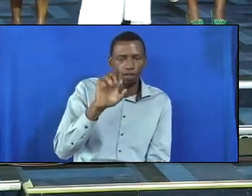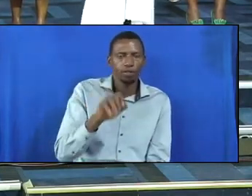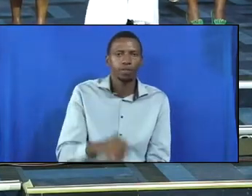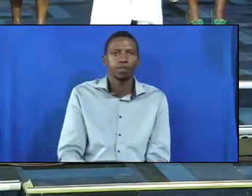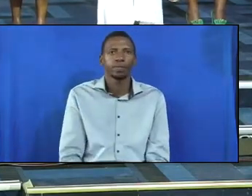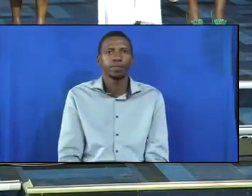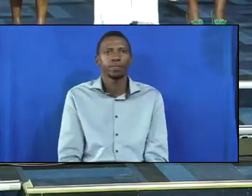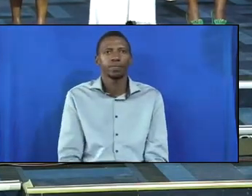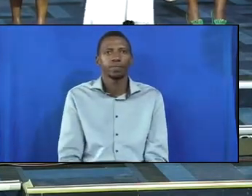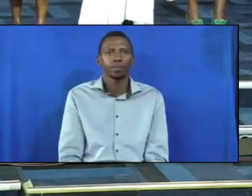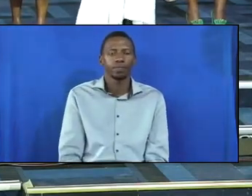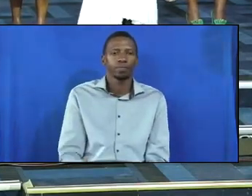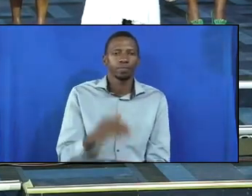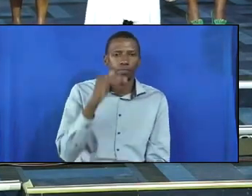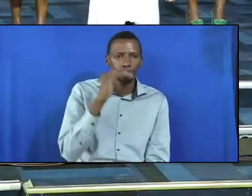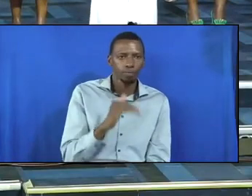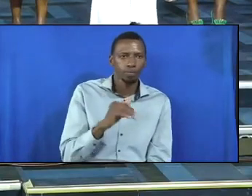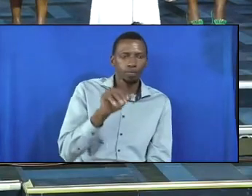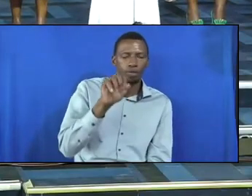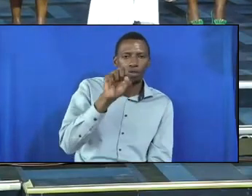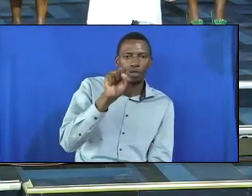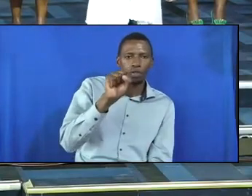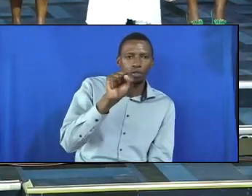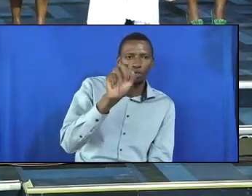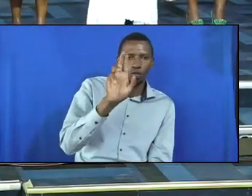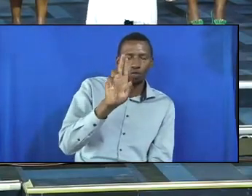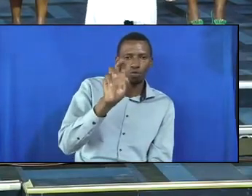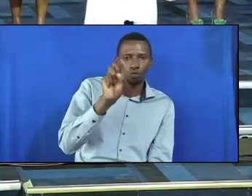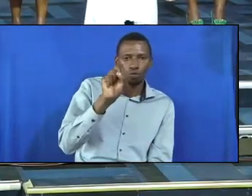Come over here. Susan